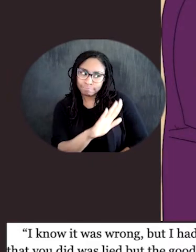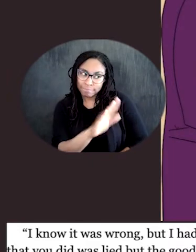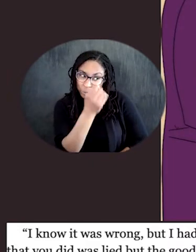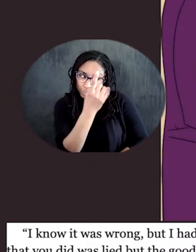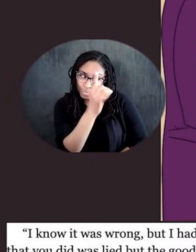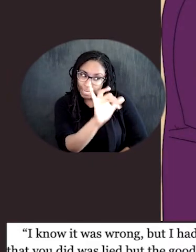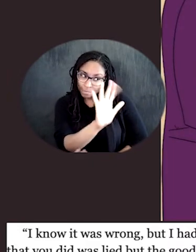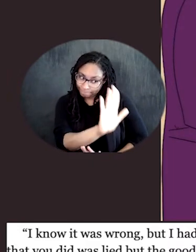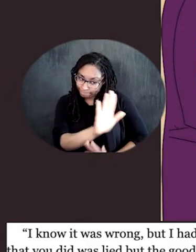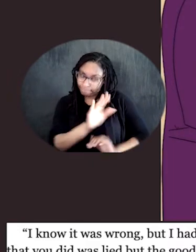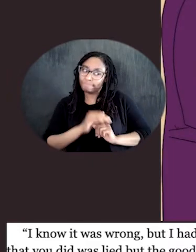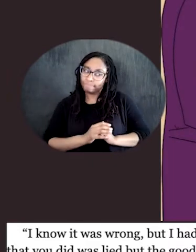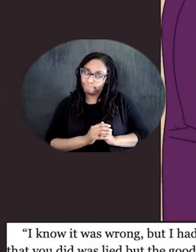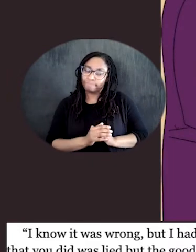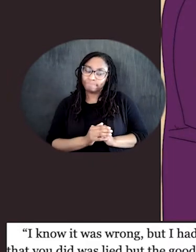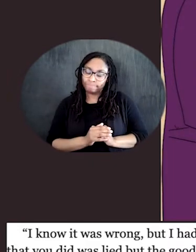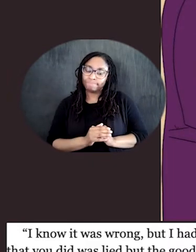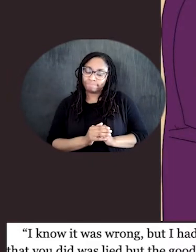did.